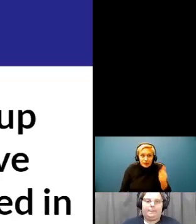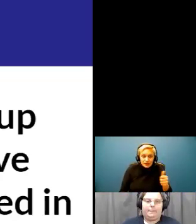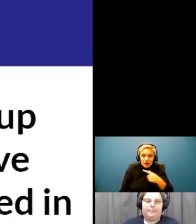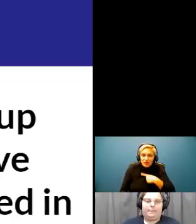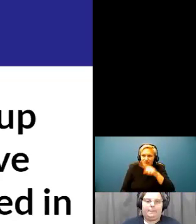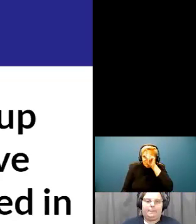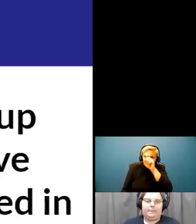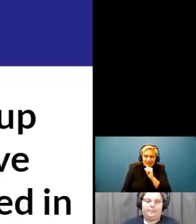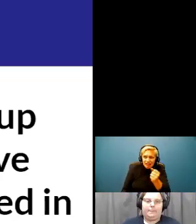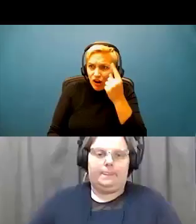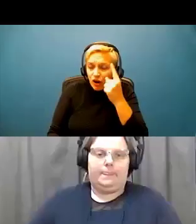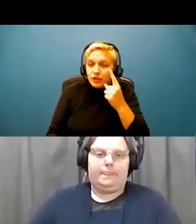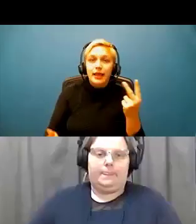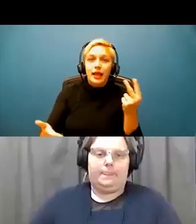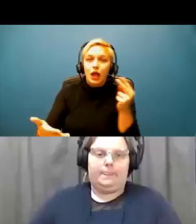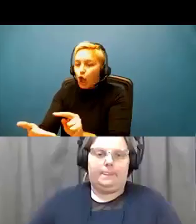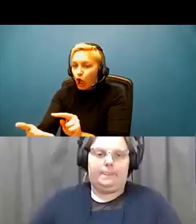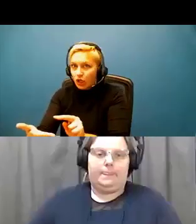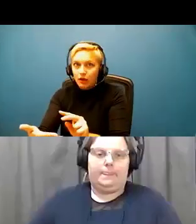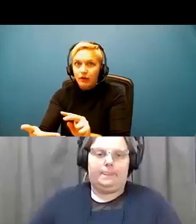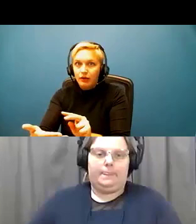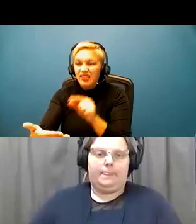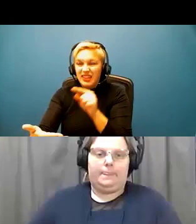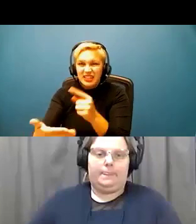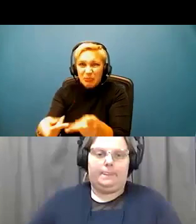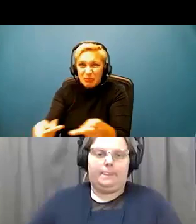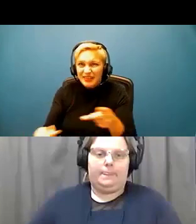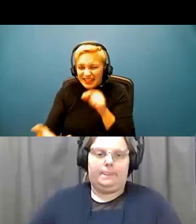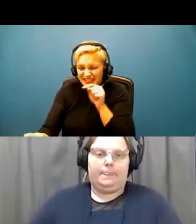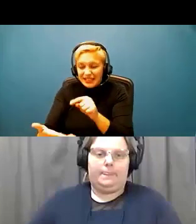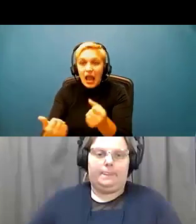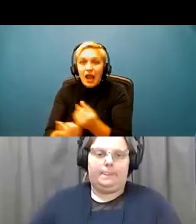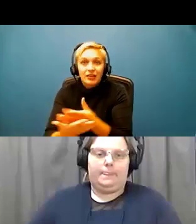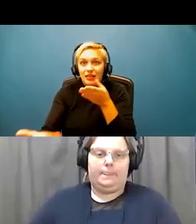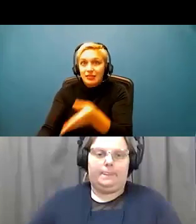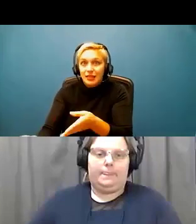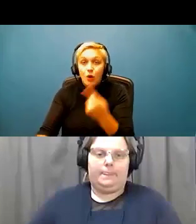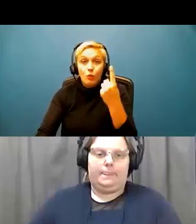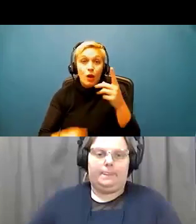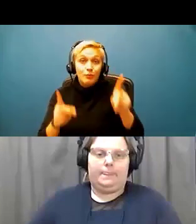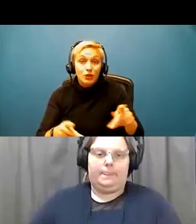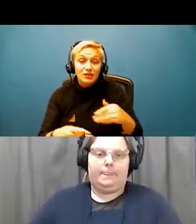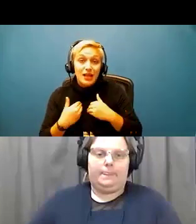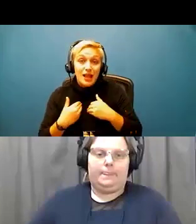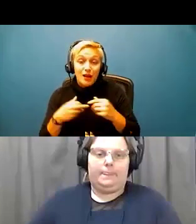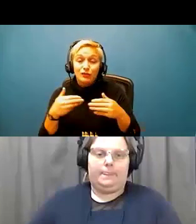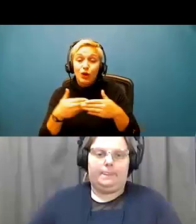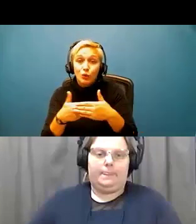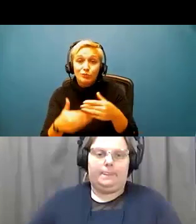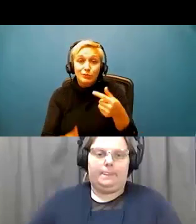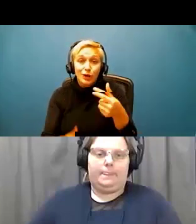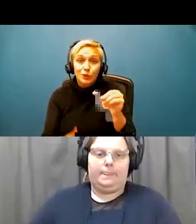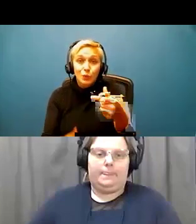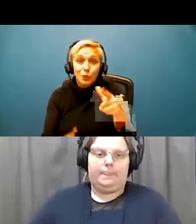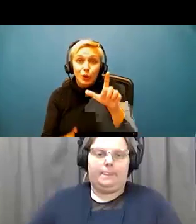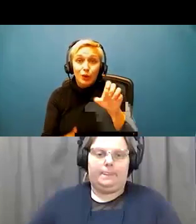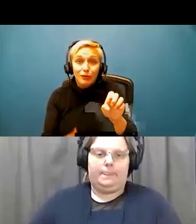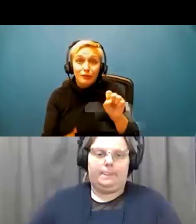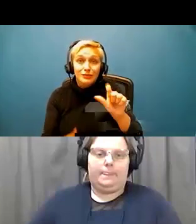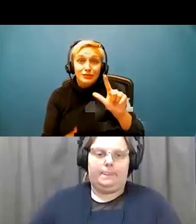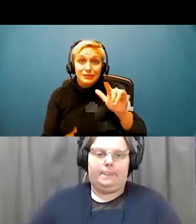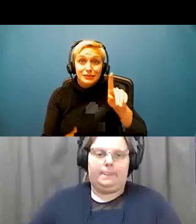used one Google slide presentation that they built on over time. And so just taking into account